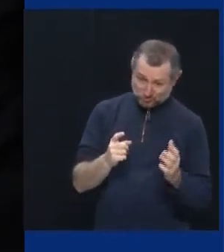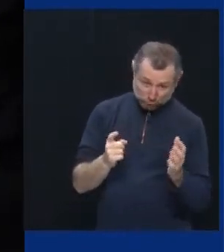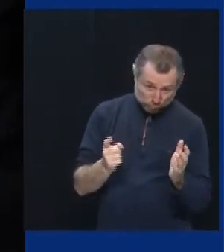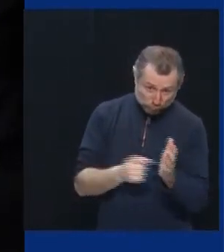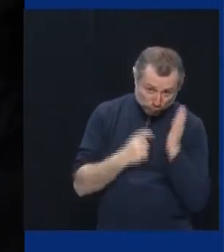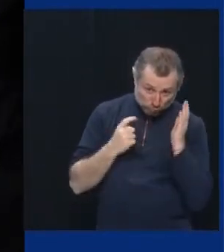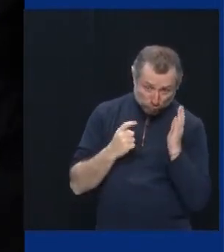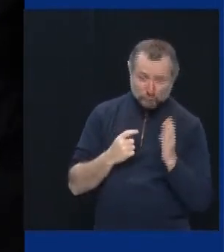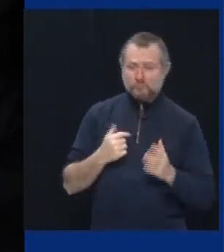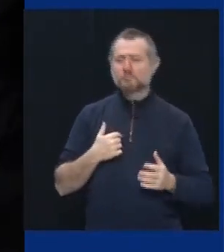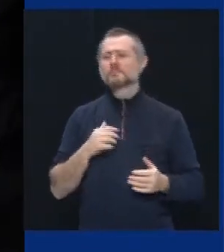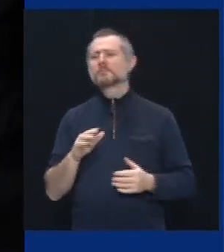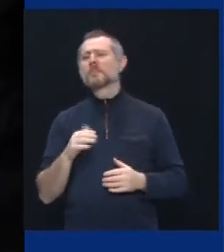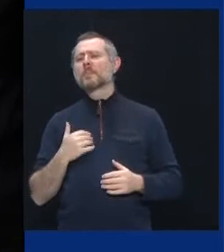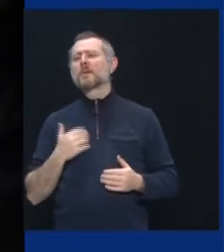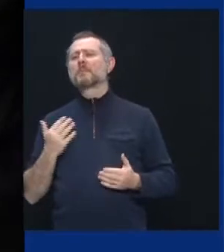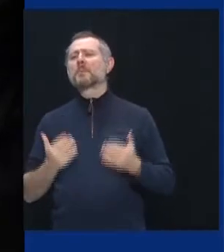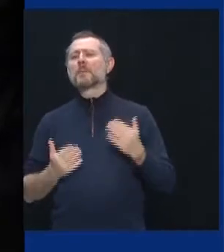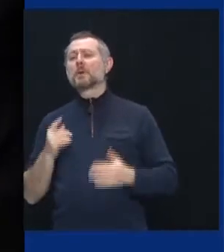truck and have it on the corner.